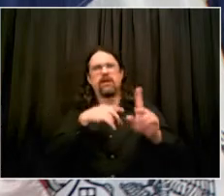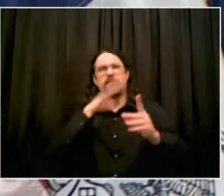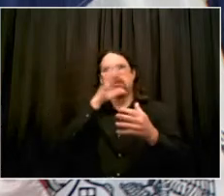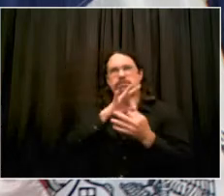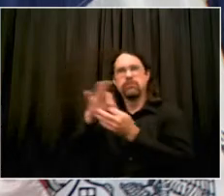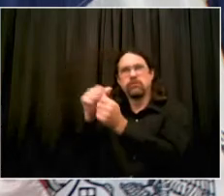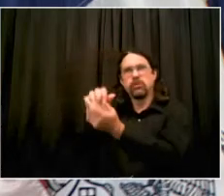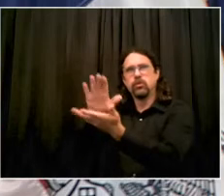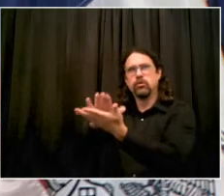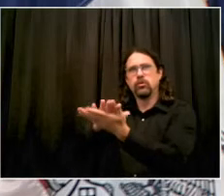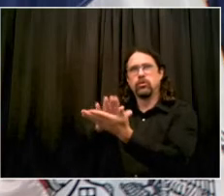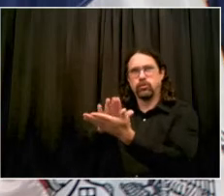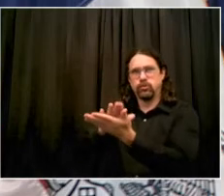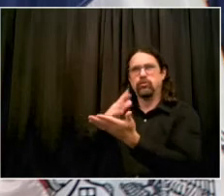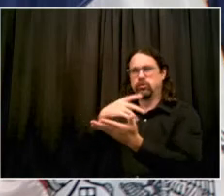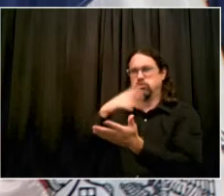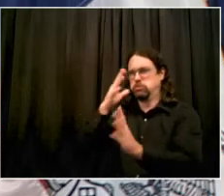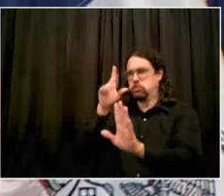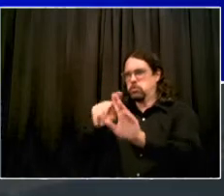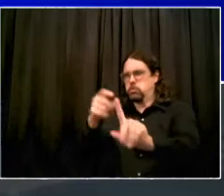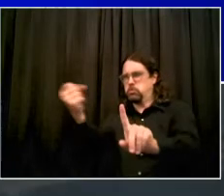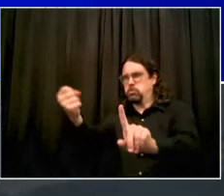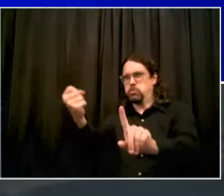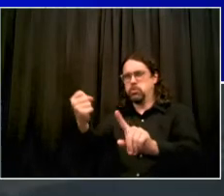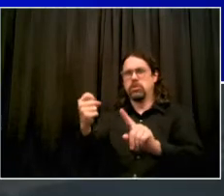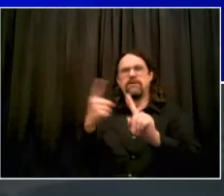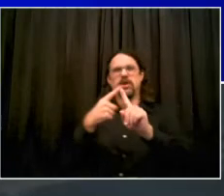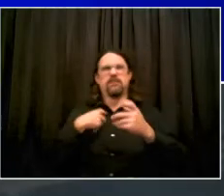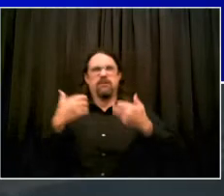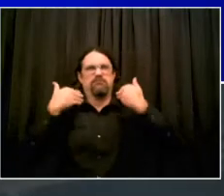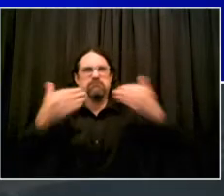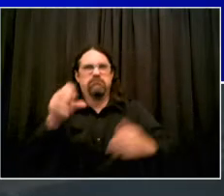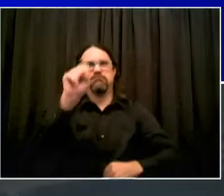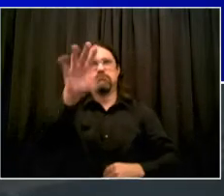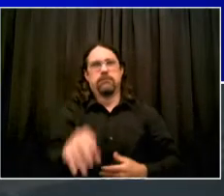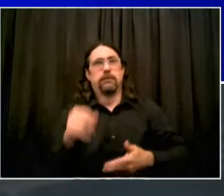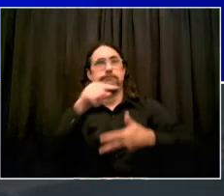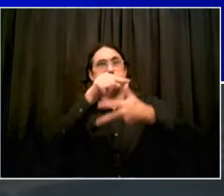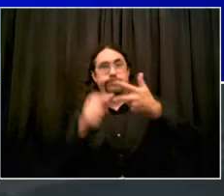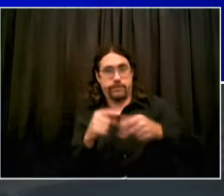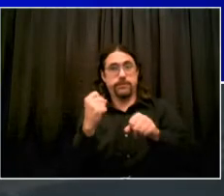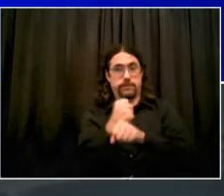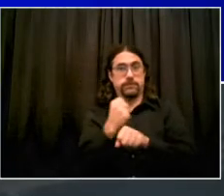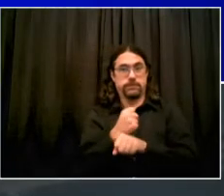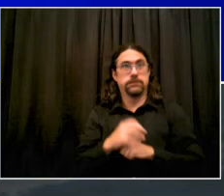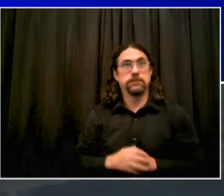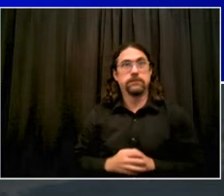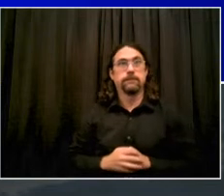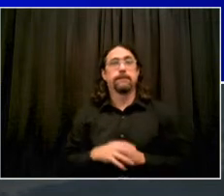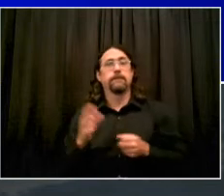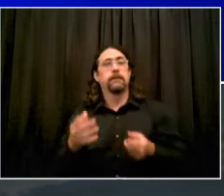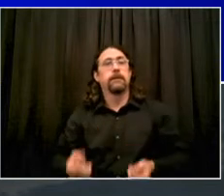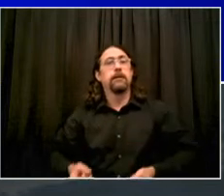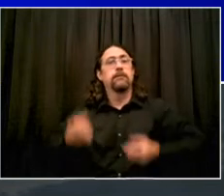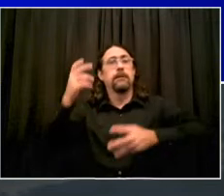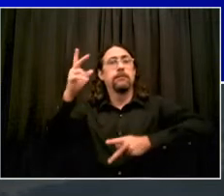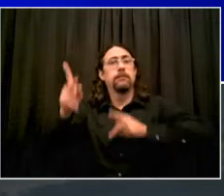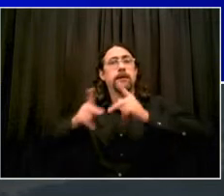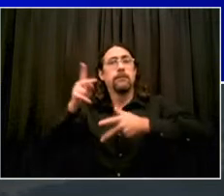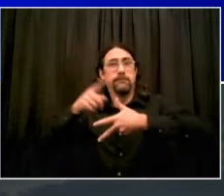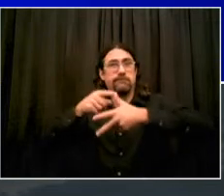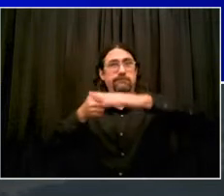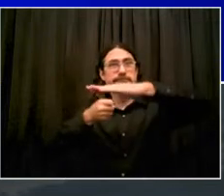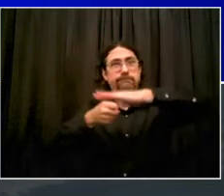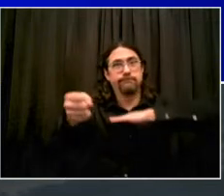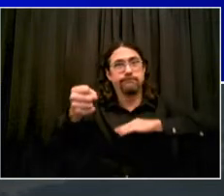all, daily indicator number 1, daily number of people admitted to New York City hospitals for suspected COVID-19. Threshold 200